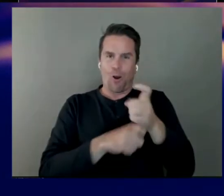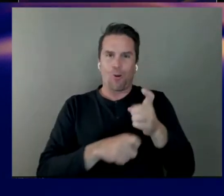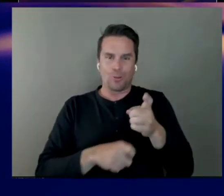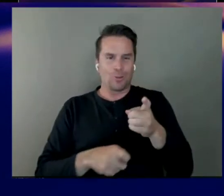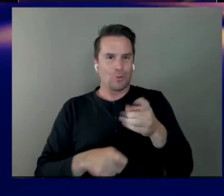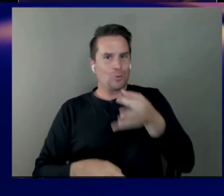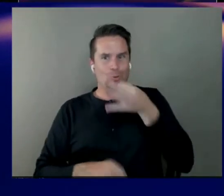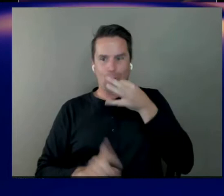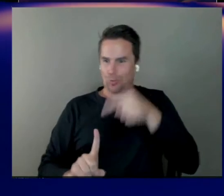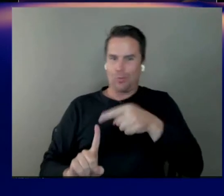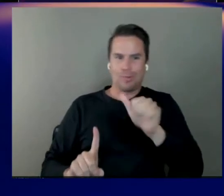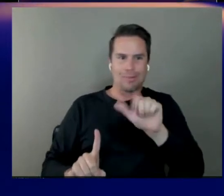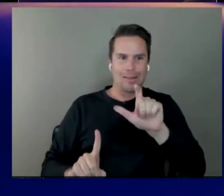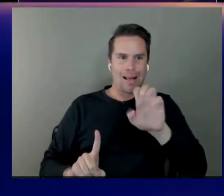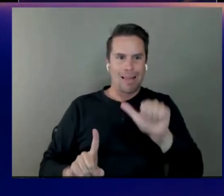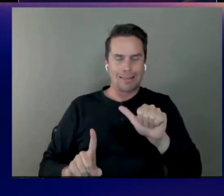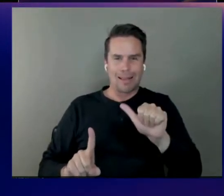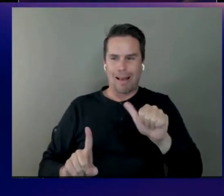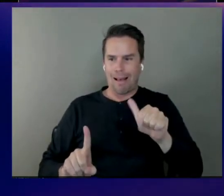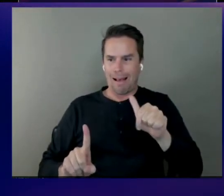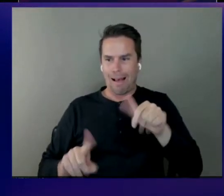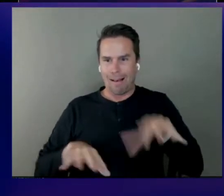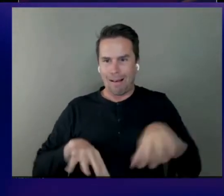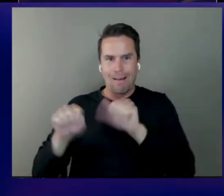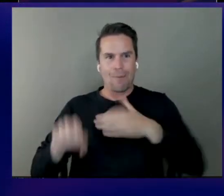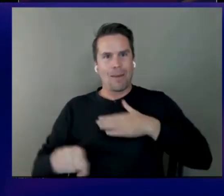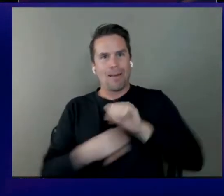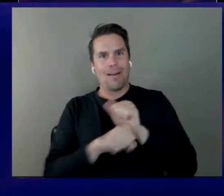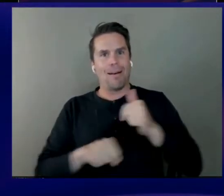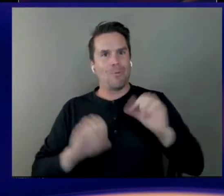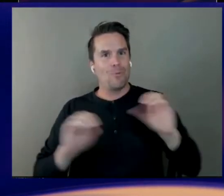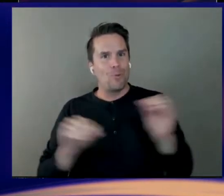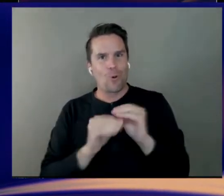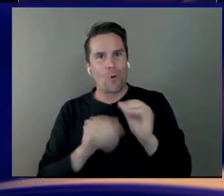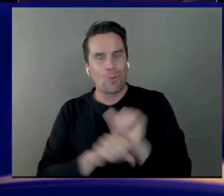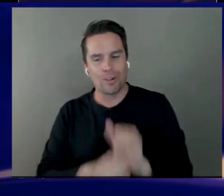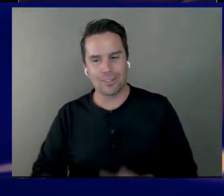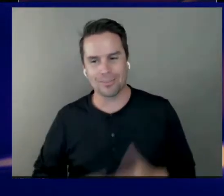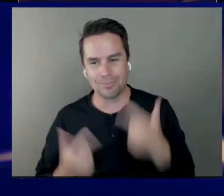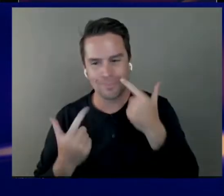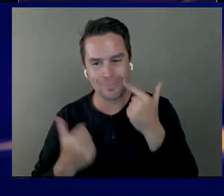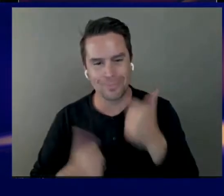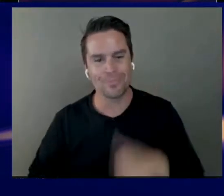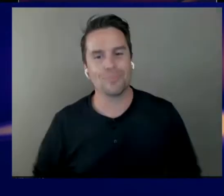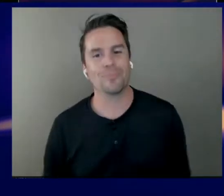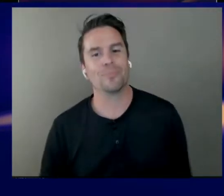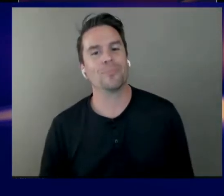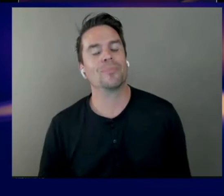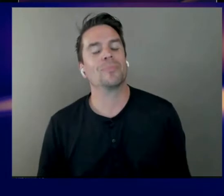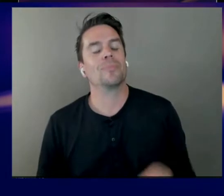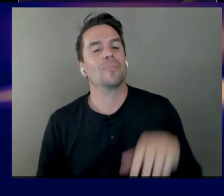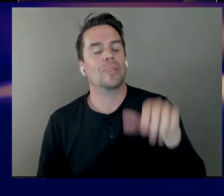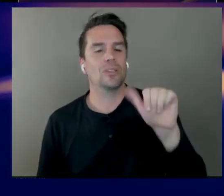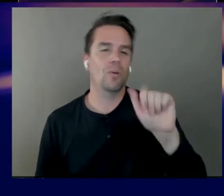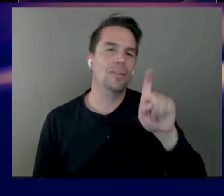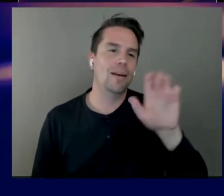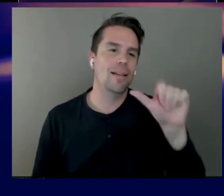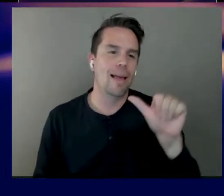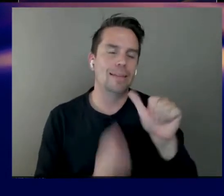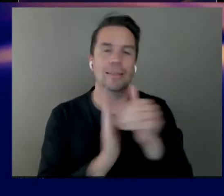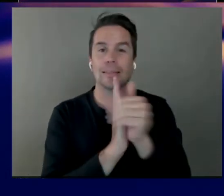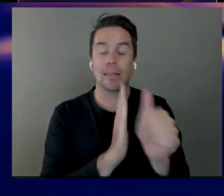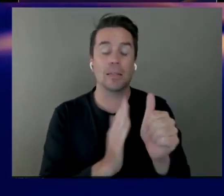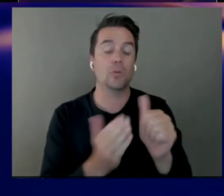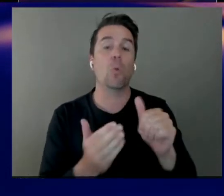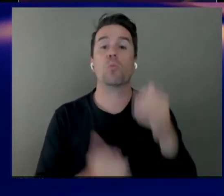so No, I got to have that. So there's an Alexa skill here, and let's say actually the skill becomes very popular, and you start to